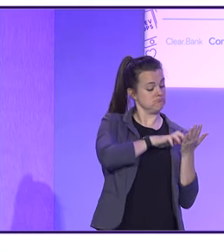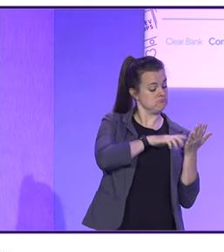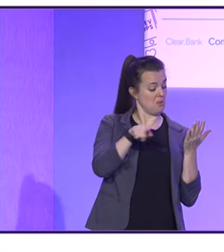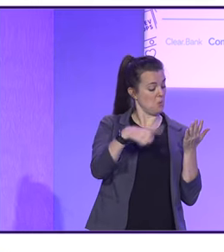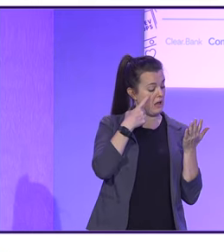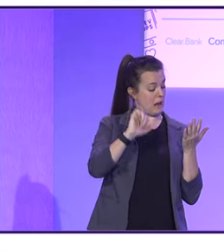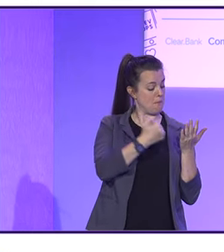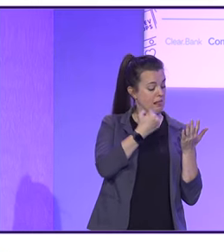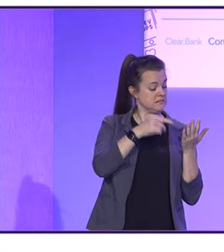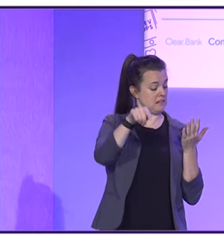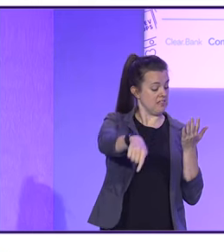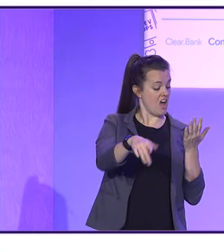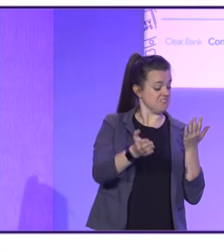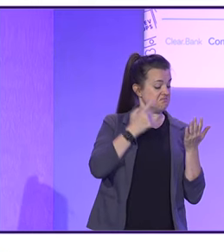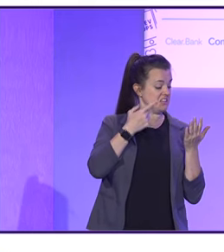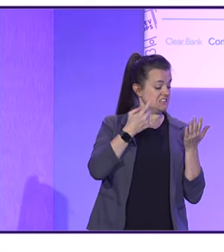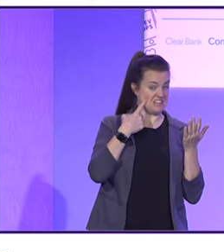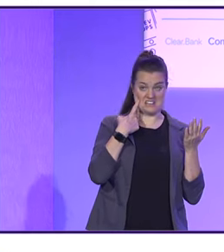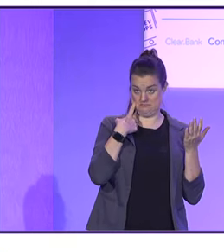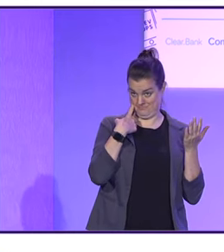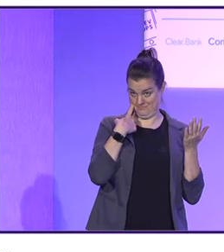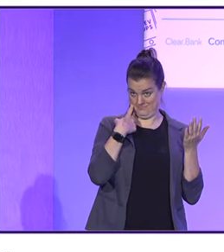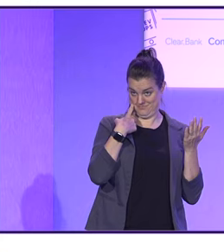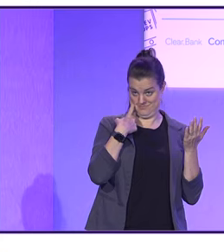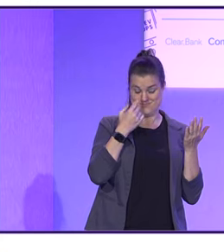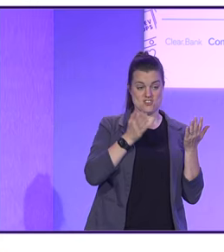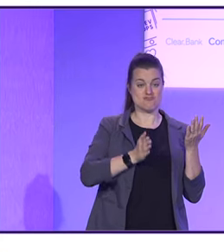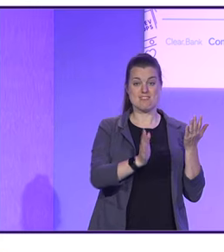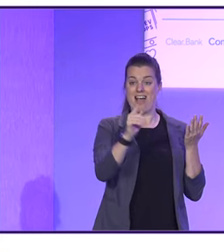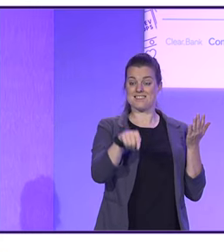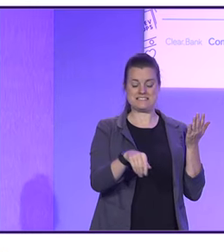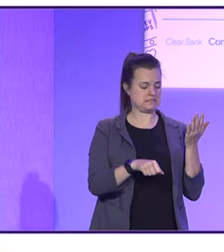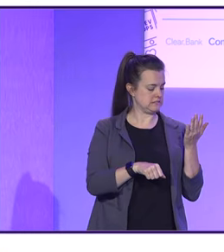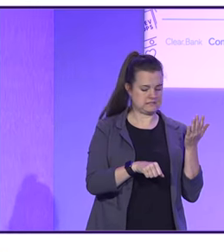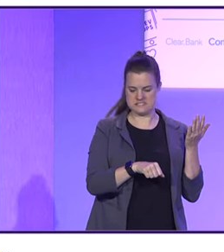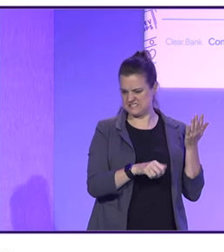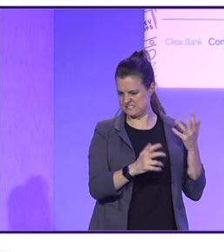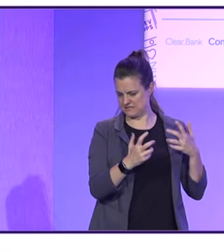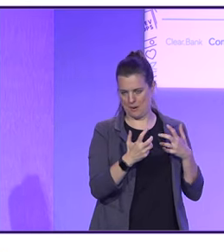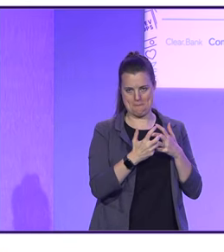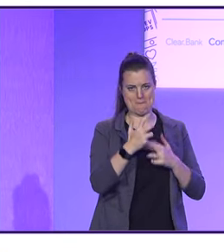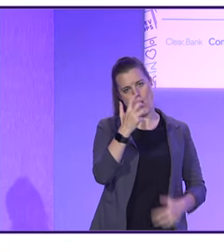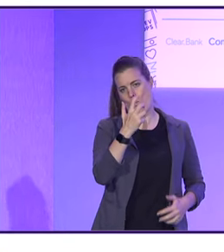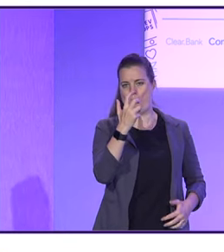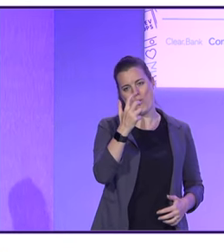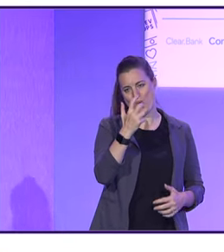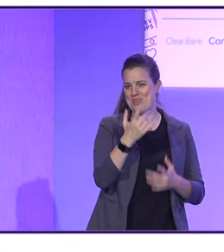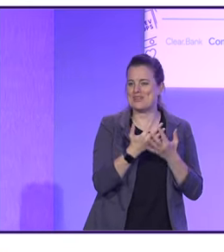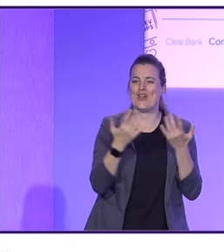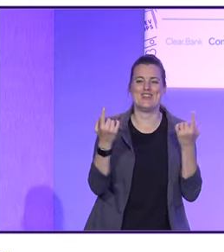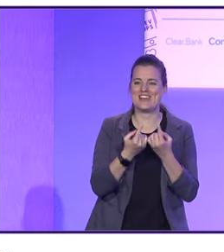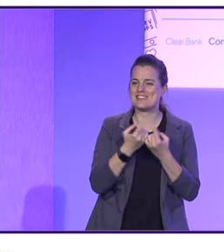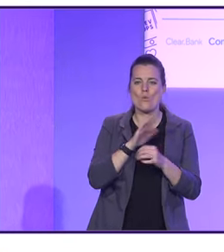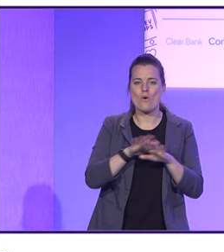In practice, we found that it was not quite so. So some things are just not on our architecture diagram at all, like our whole monitoring